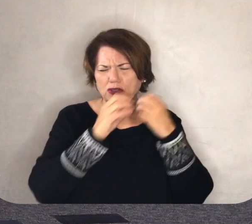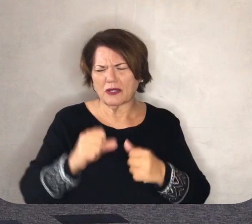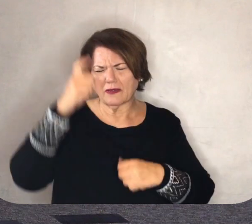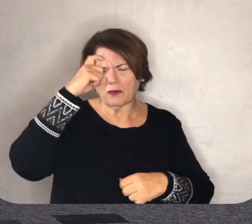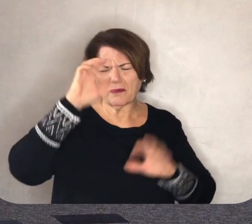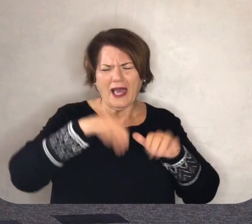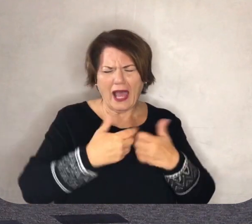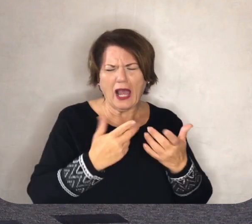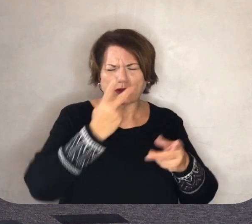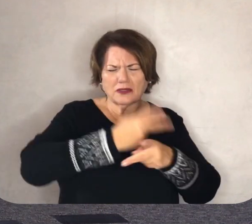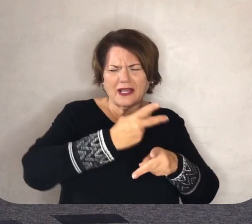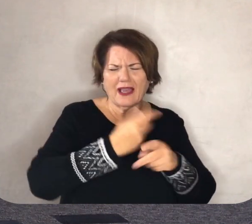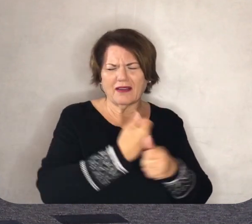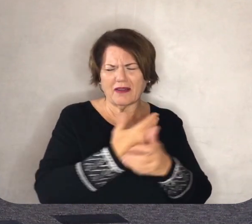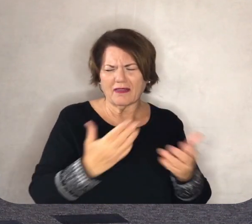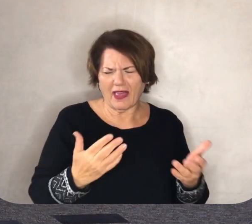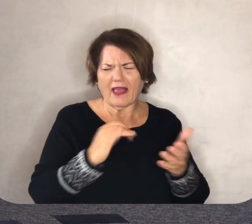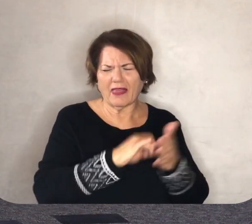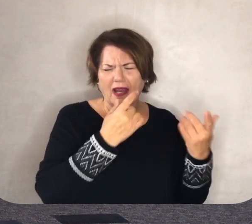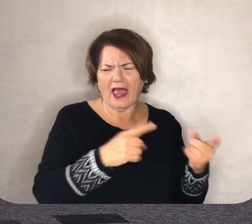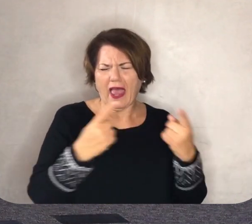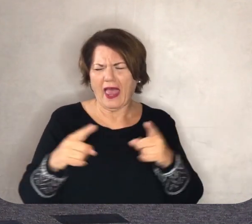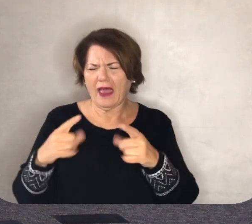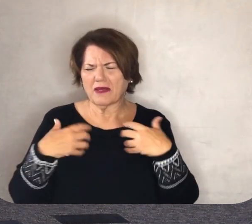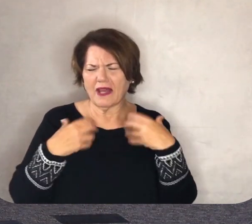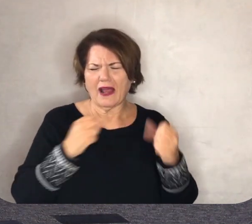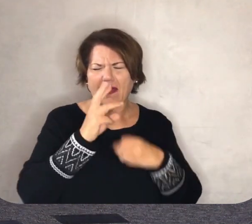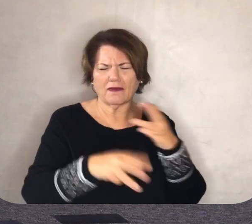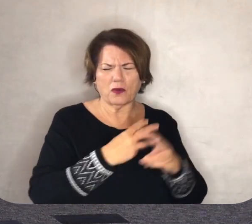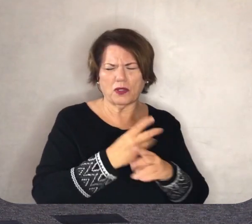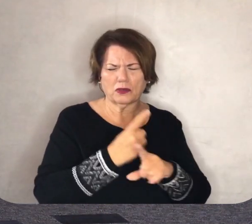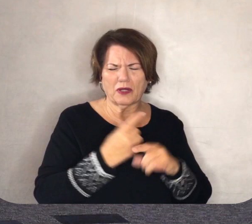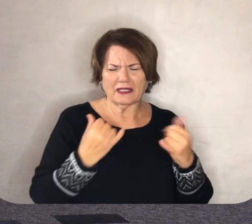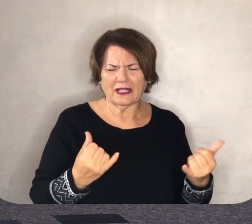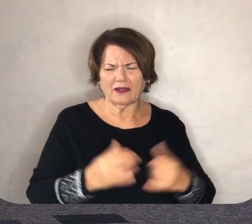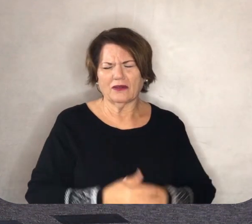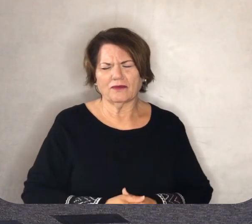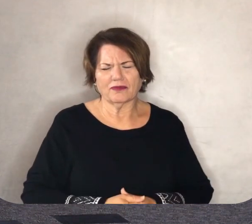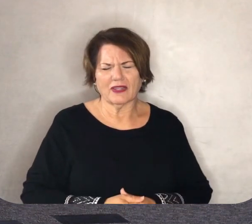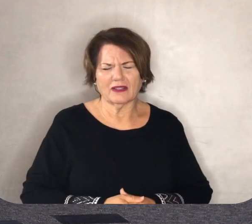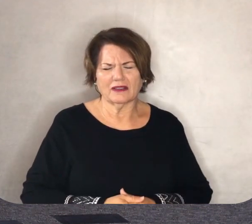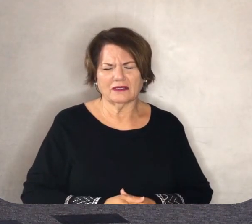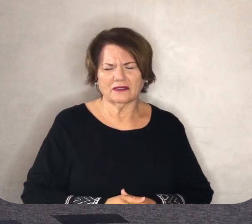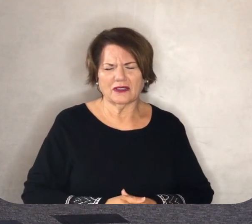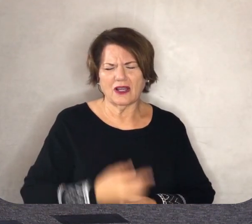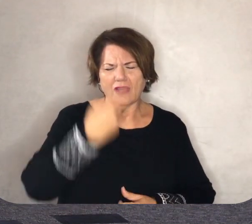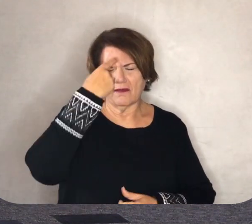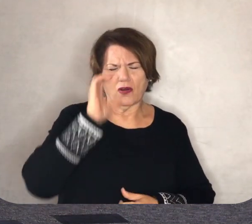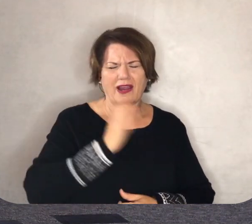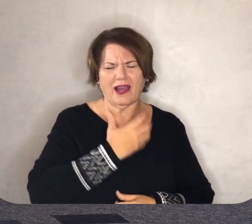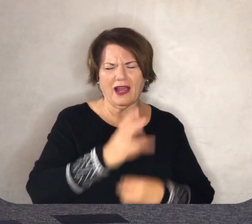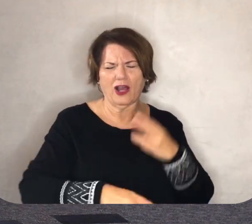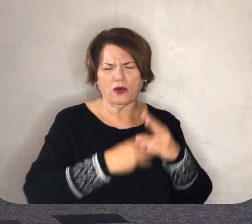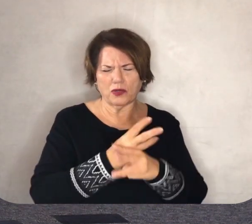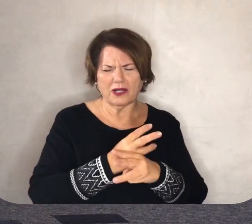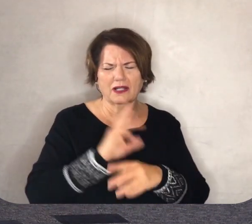address all the things that are happening in the health world in these moments. And for our world, for